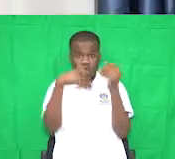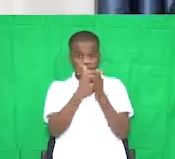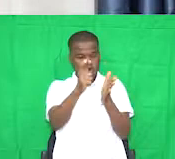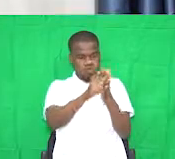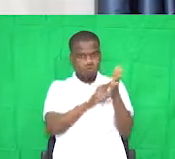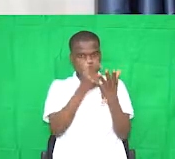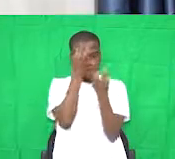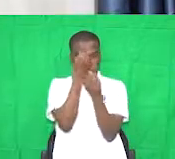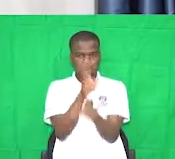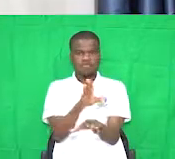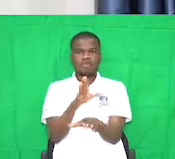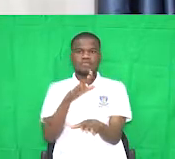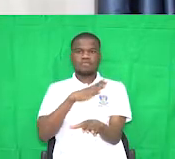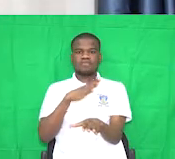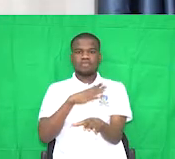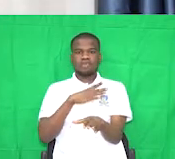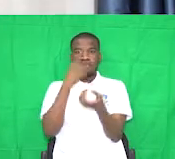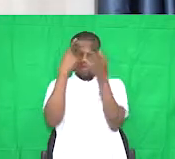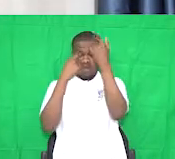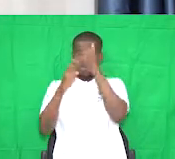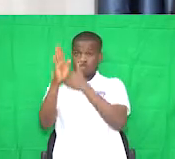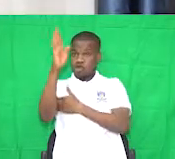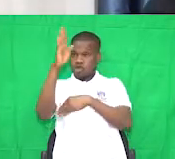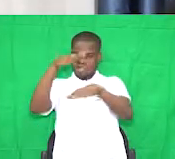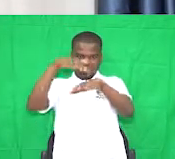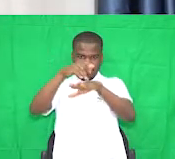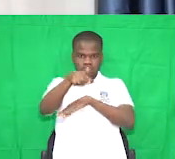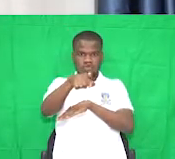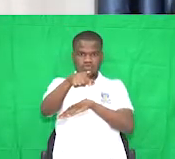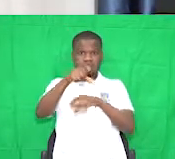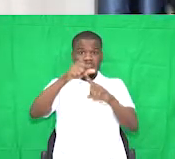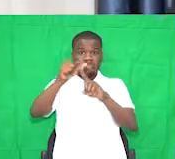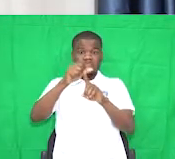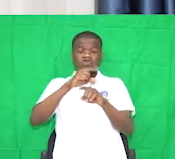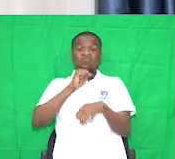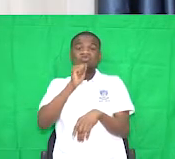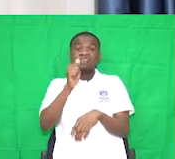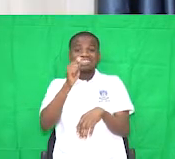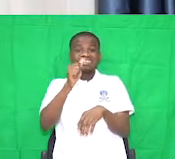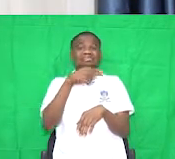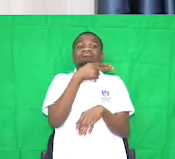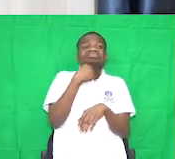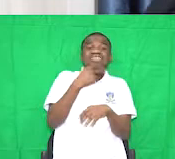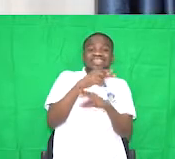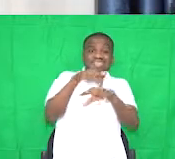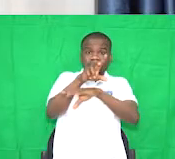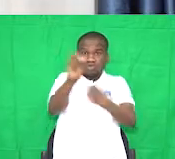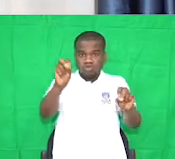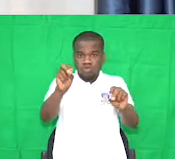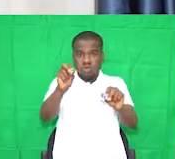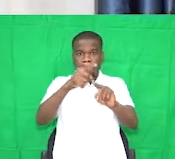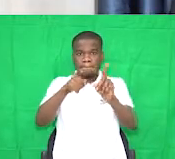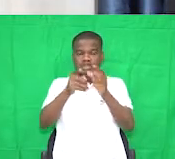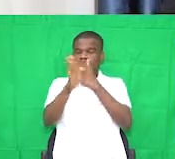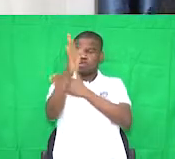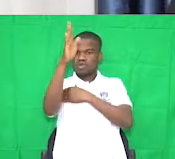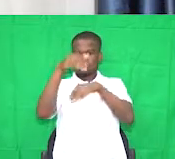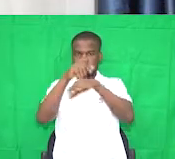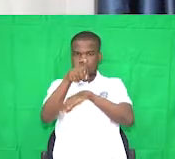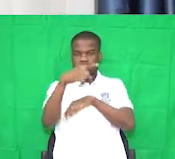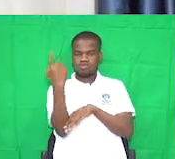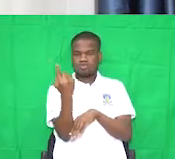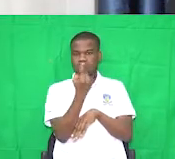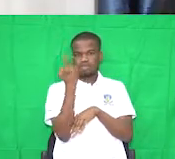se. Ni awo suma ano. Eyo ura nankasa. Ni awo suma ano. Eyo nyanku pon nankasa. Na niti ne nimpabe di ukai. Na